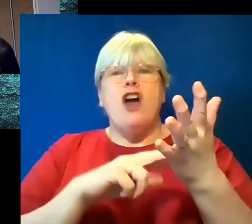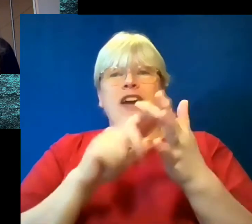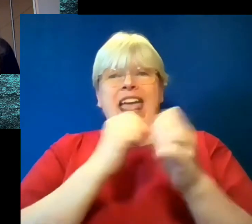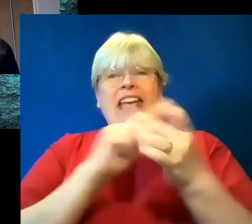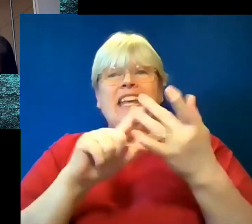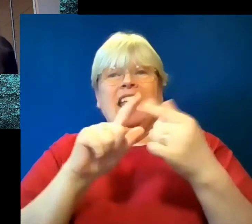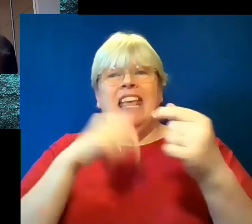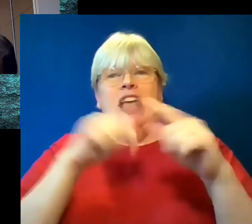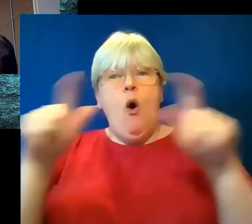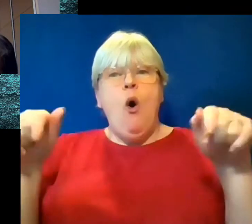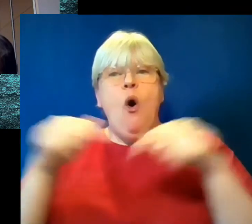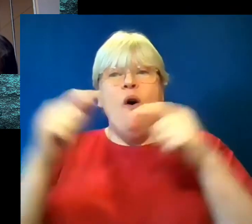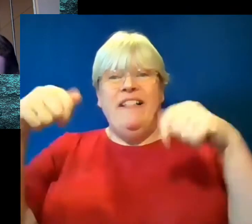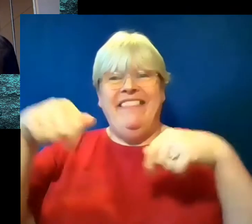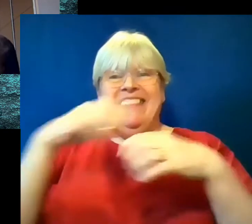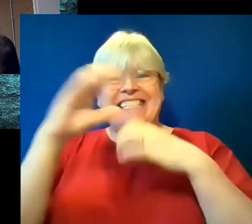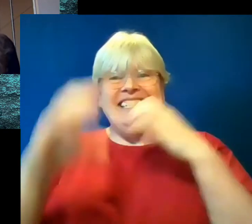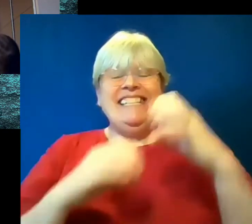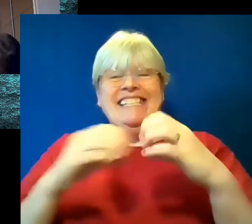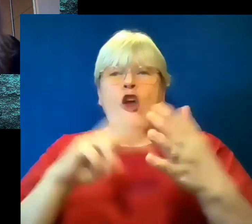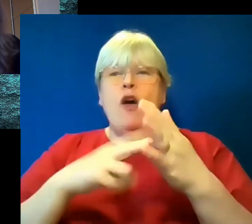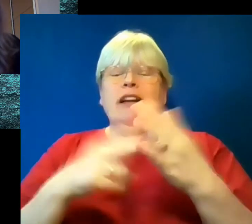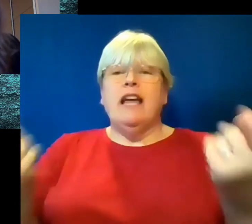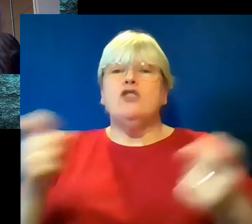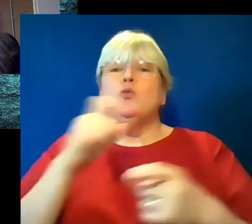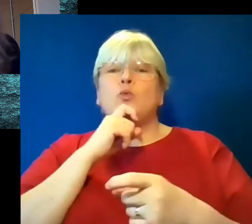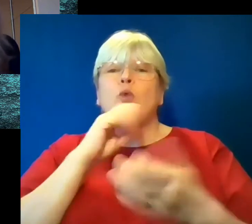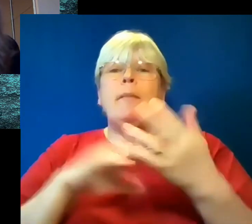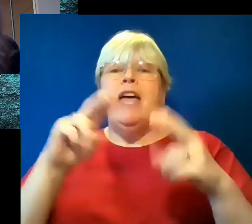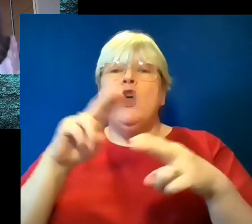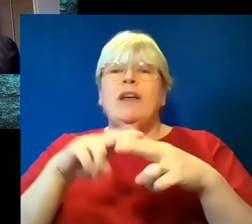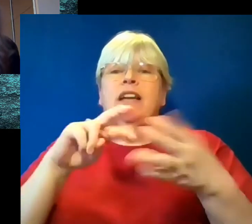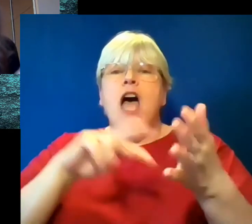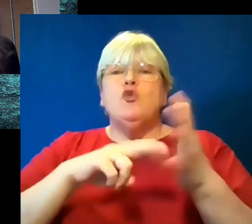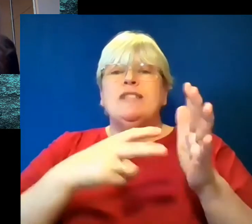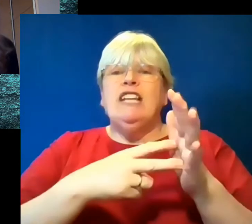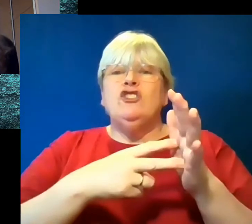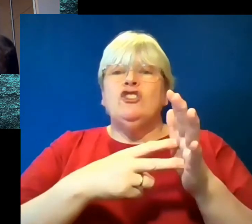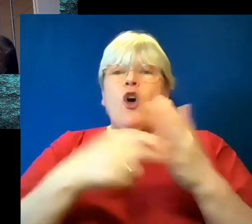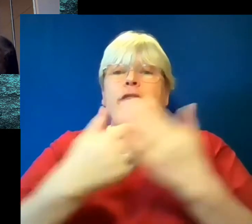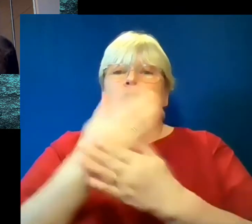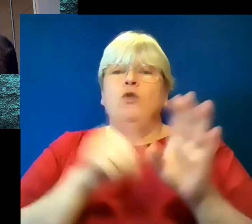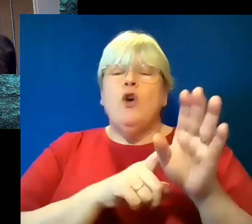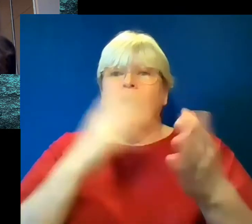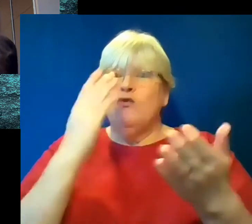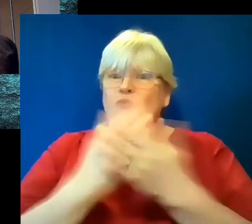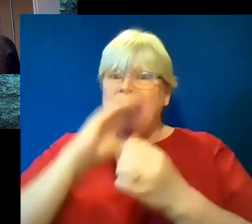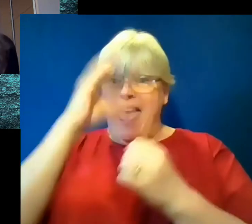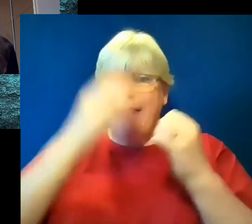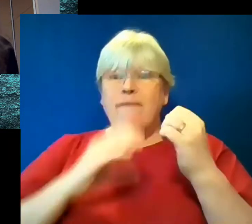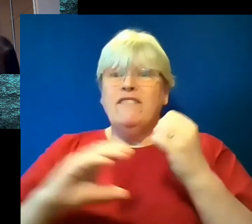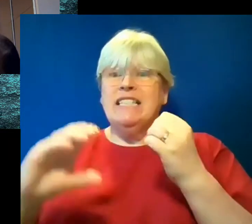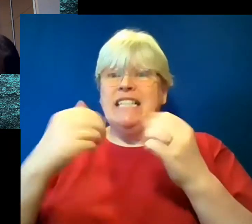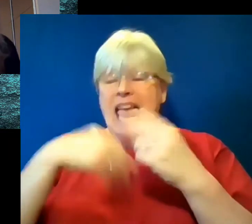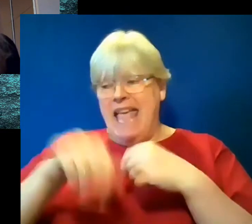organized by the Parents Association of New York, which means that there were really elephants in Carnegie Hall. And Carnegie Hall, for